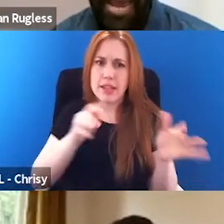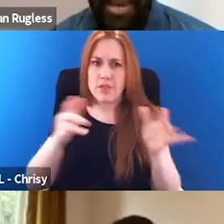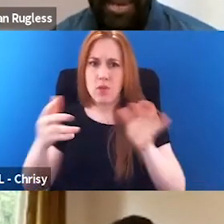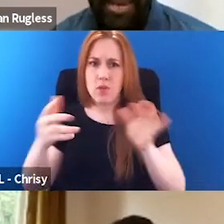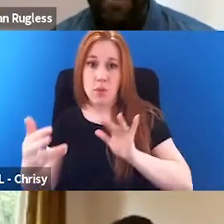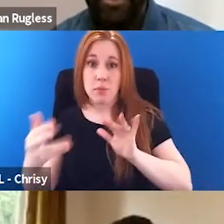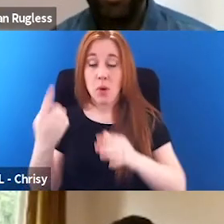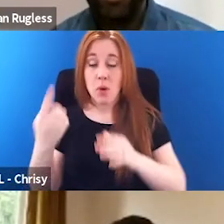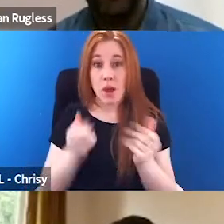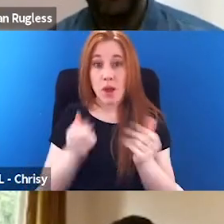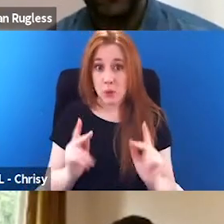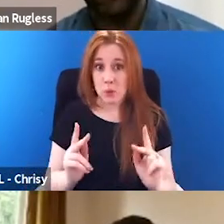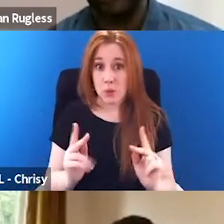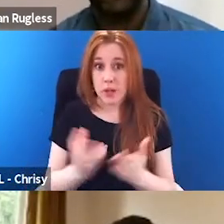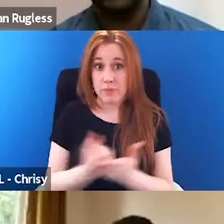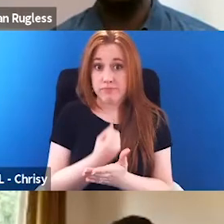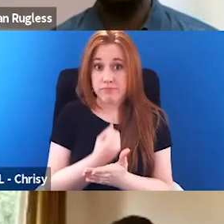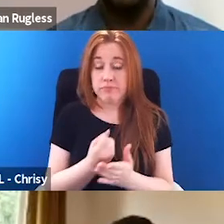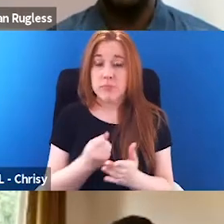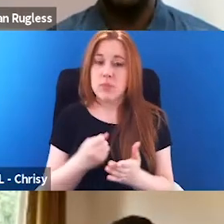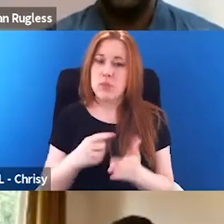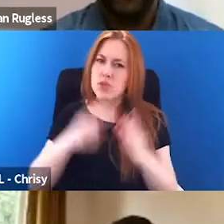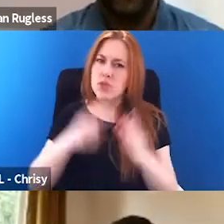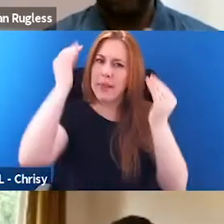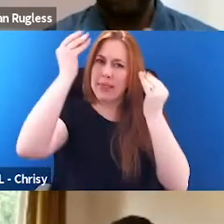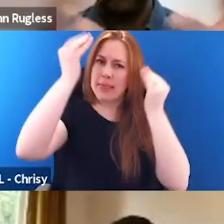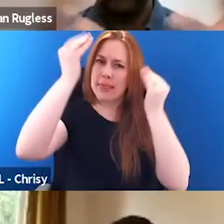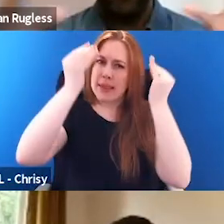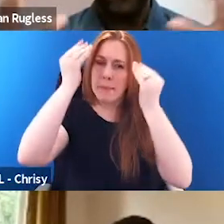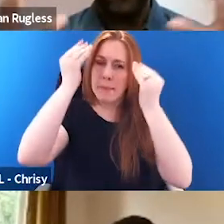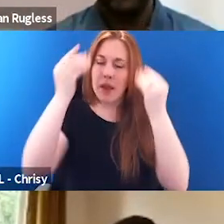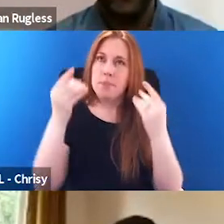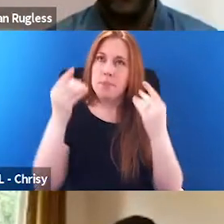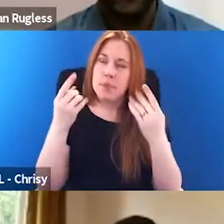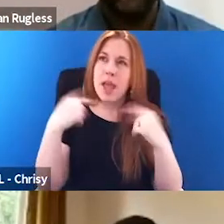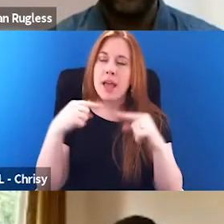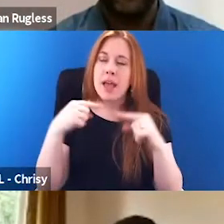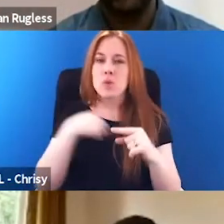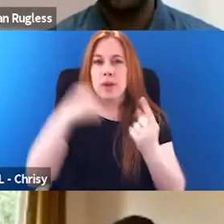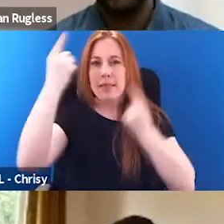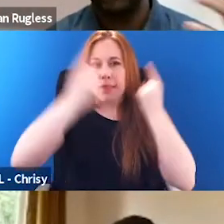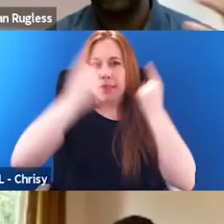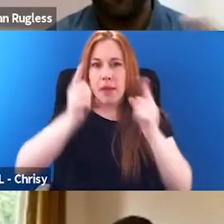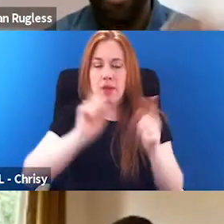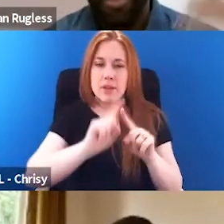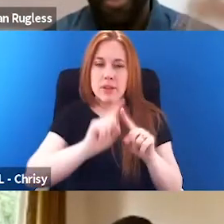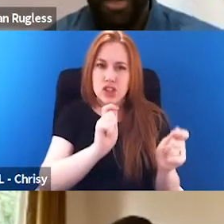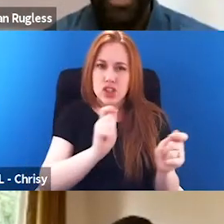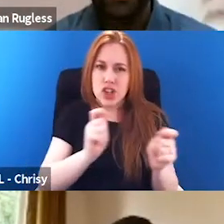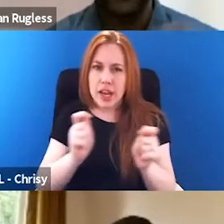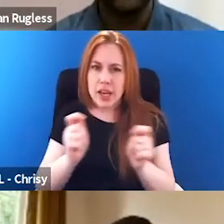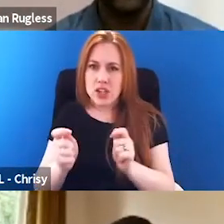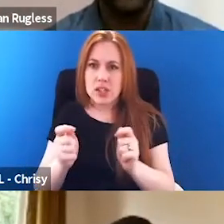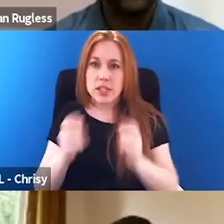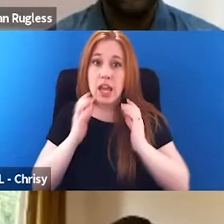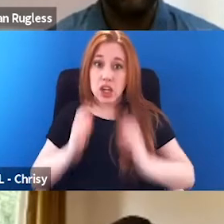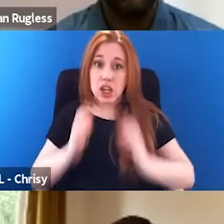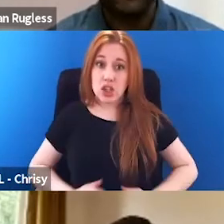that we have is to be able to start thinking about, as we think about the changing shifts that we're seeing in consumer